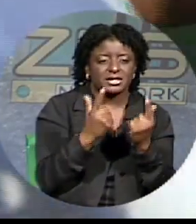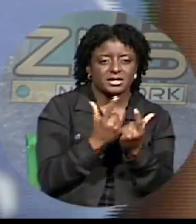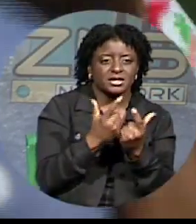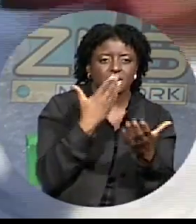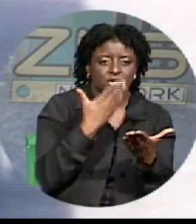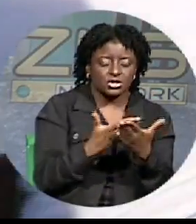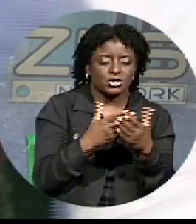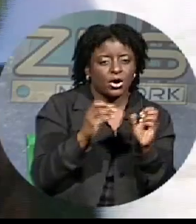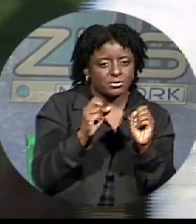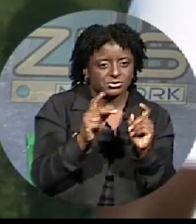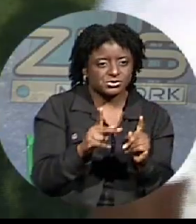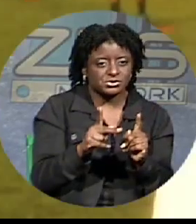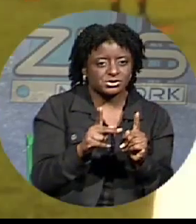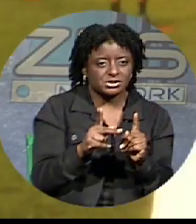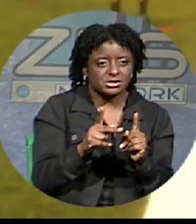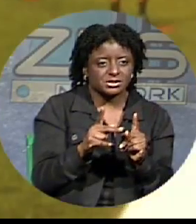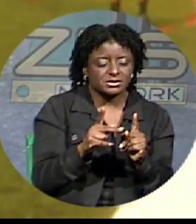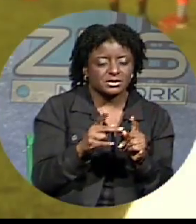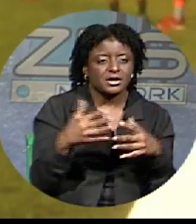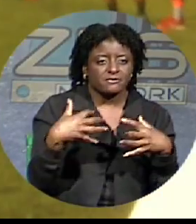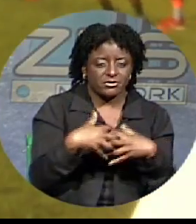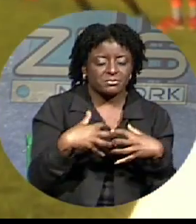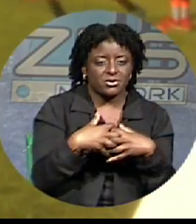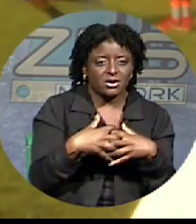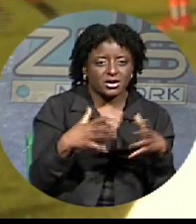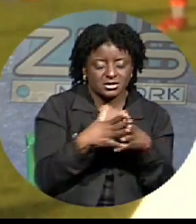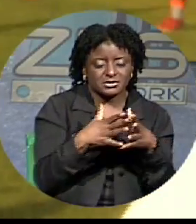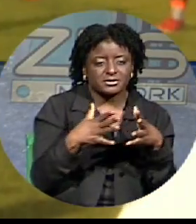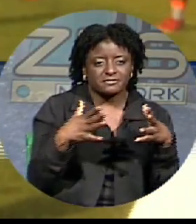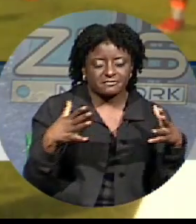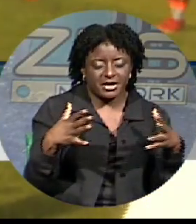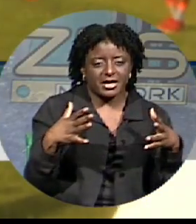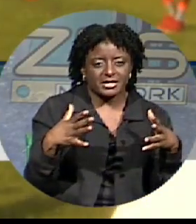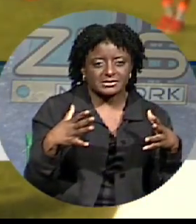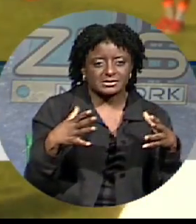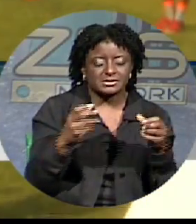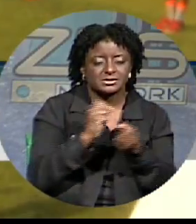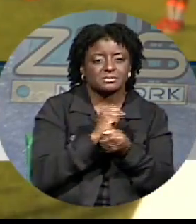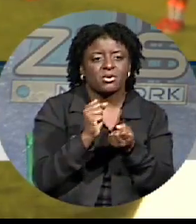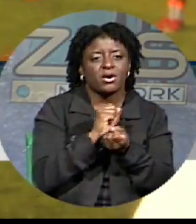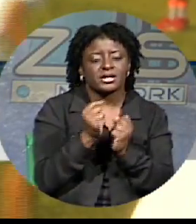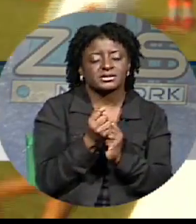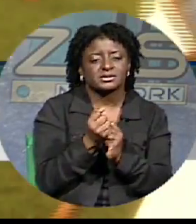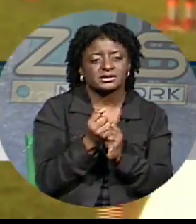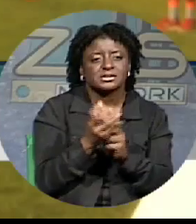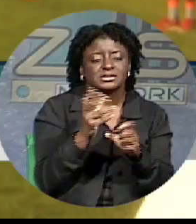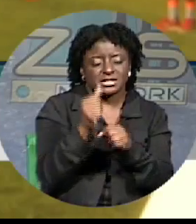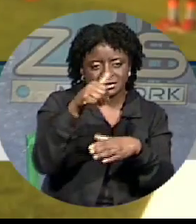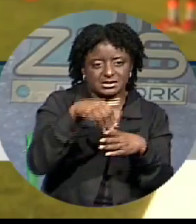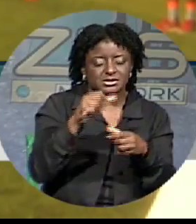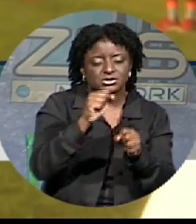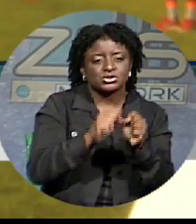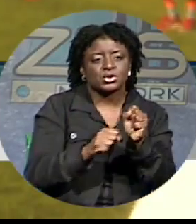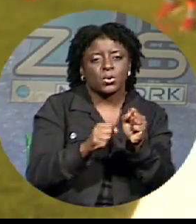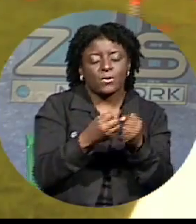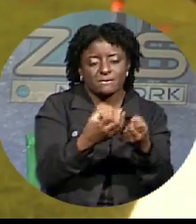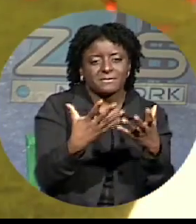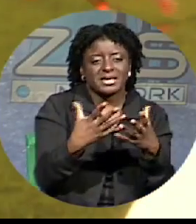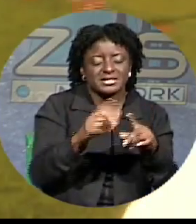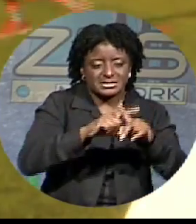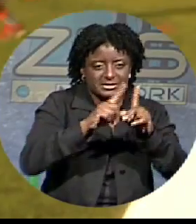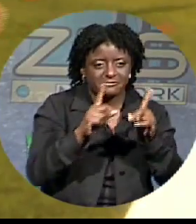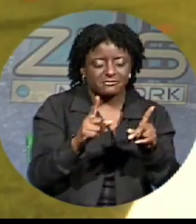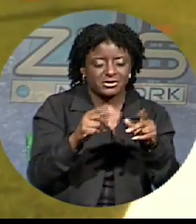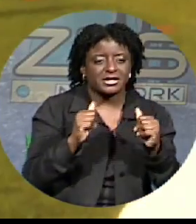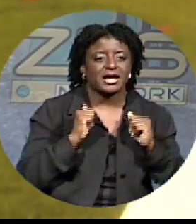football because football is such a vast sport that taking so many different athletes. You have the big, the